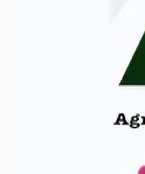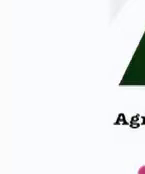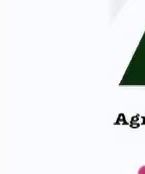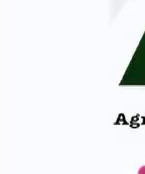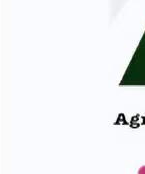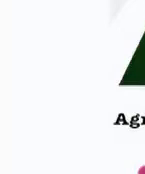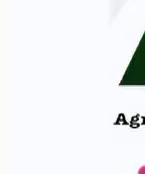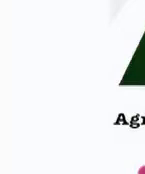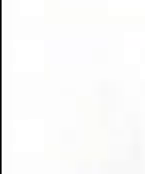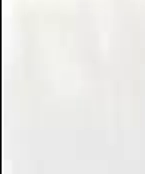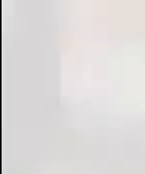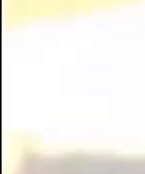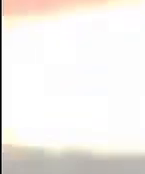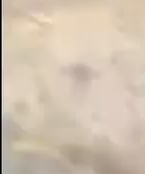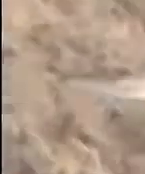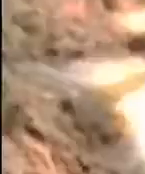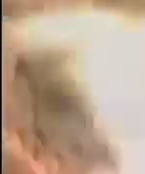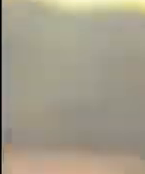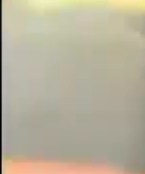www.youtube.com/AIRC video unit.